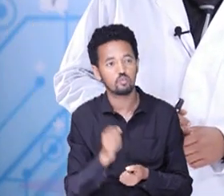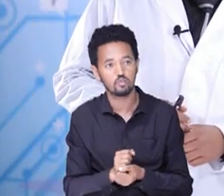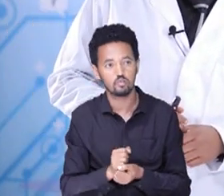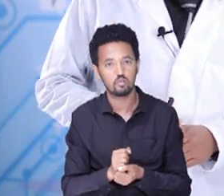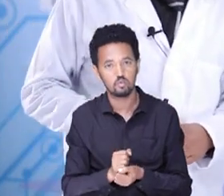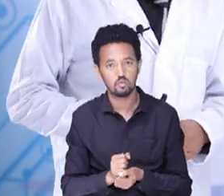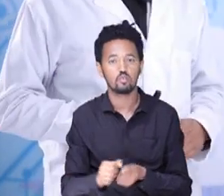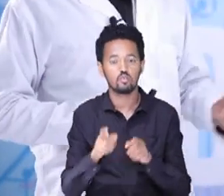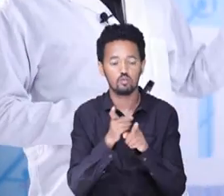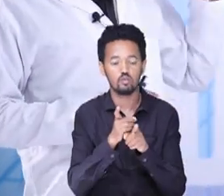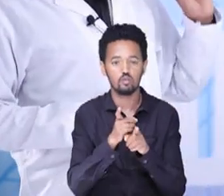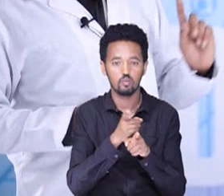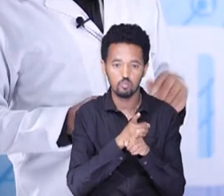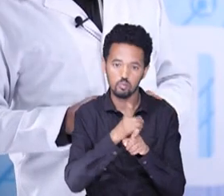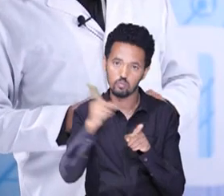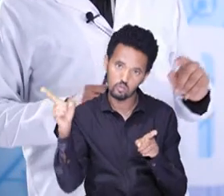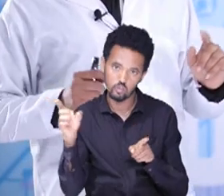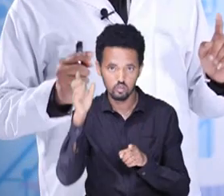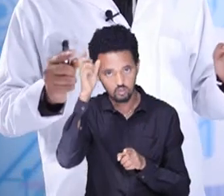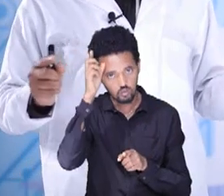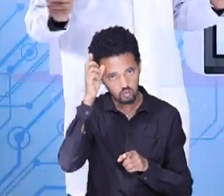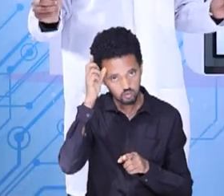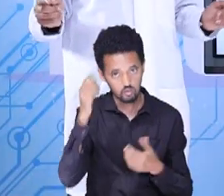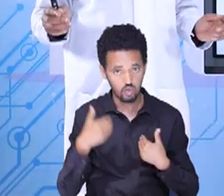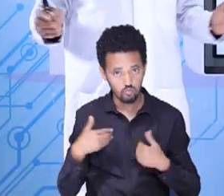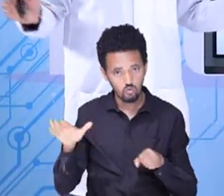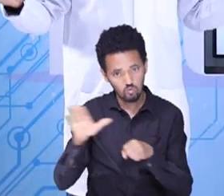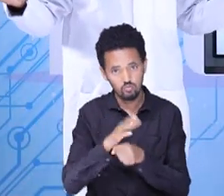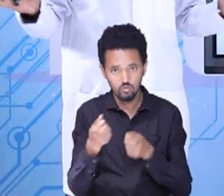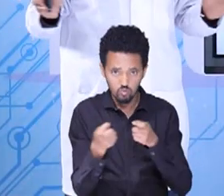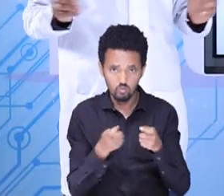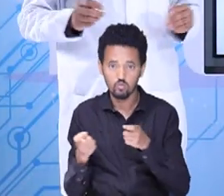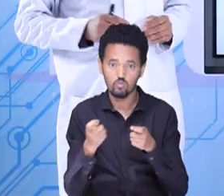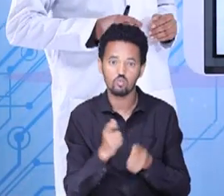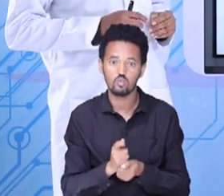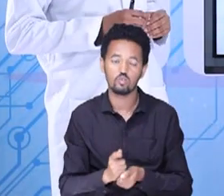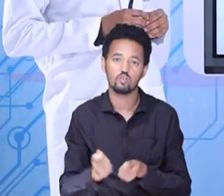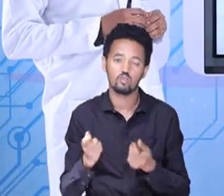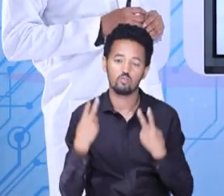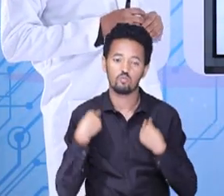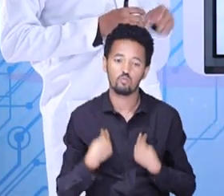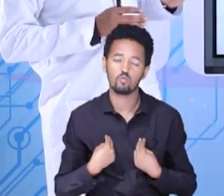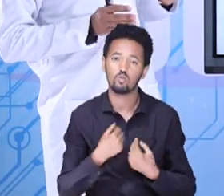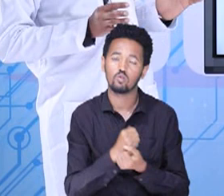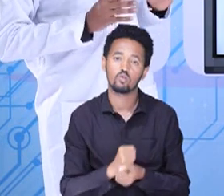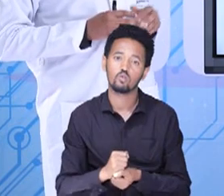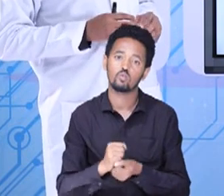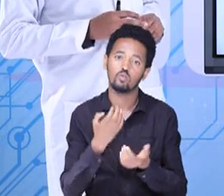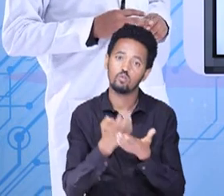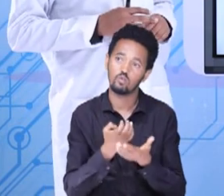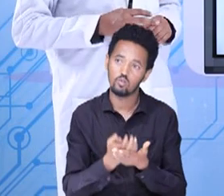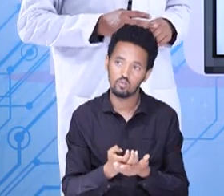autocratic position. Haile Selassie had also full control over the fiscal policy. The fiscal policy or